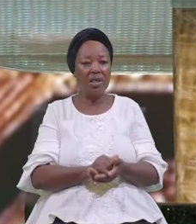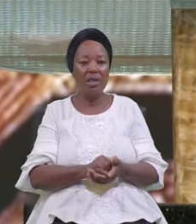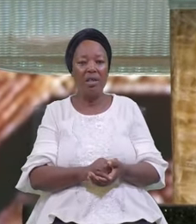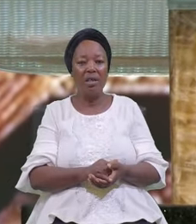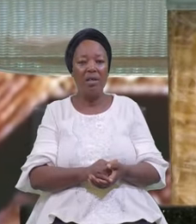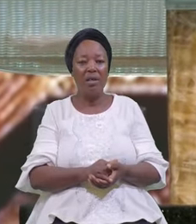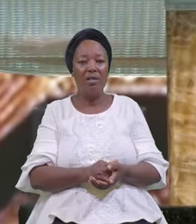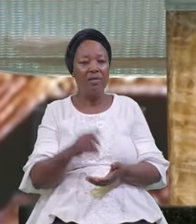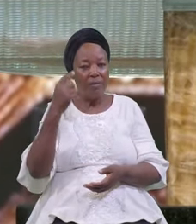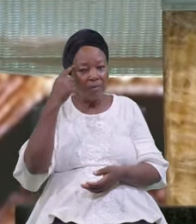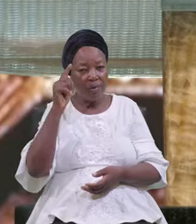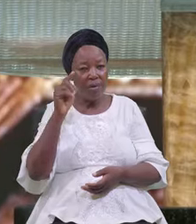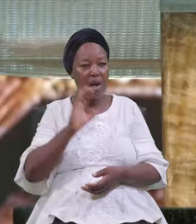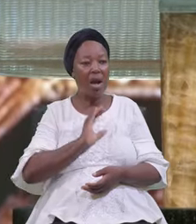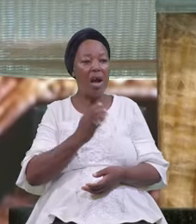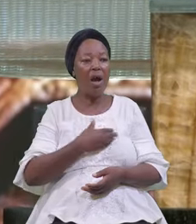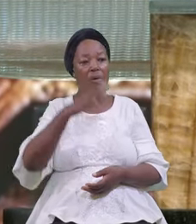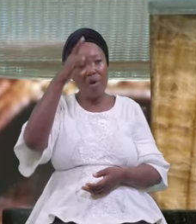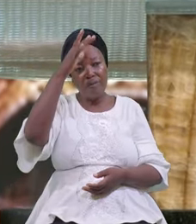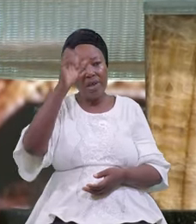for our fathers have